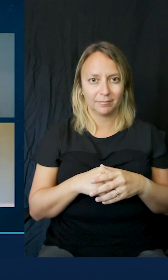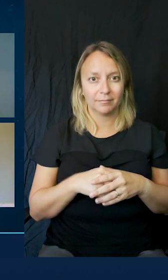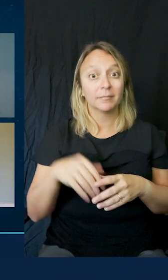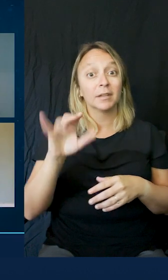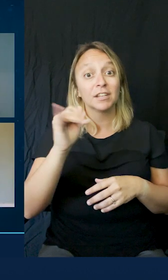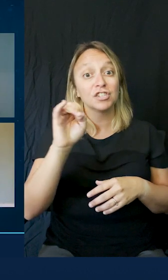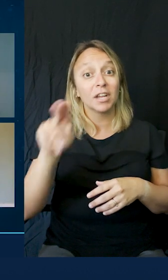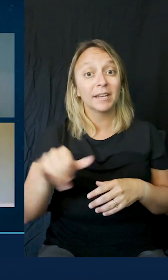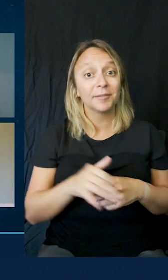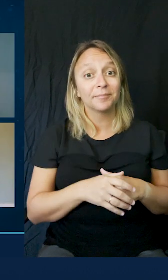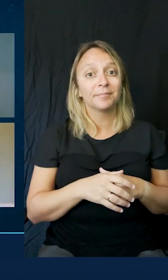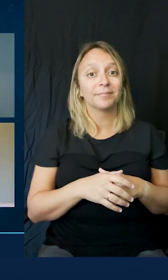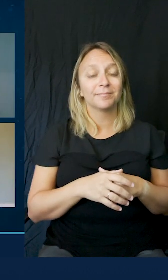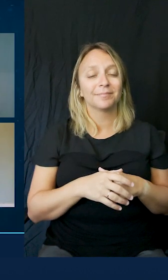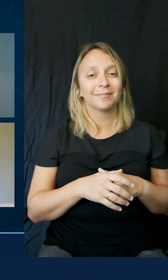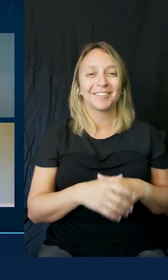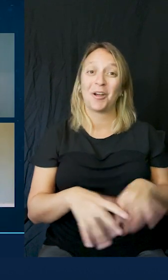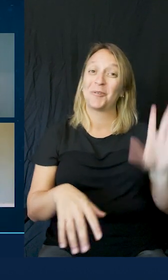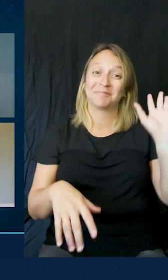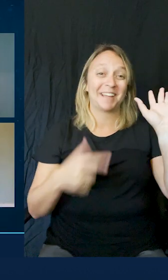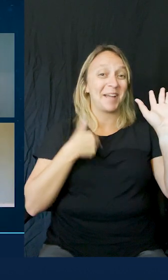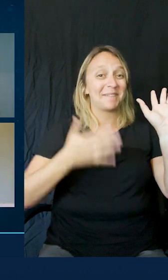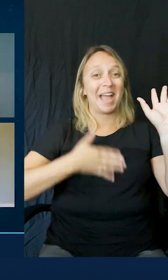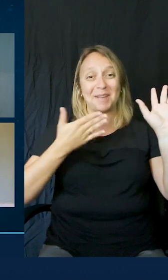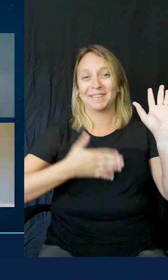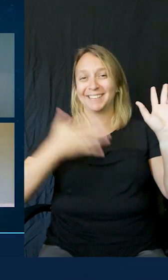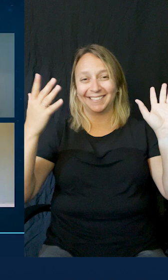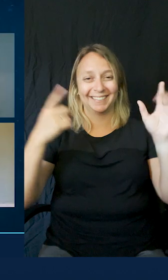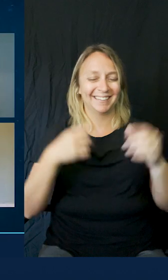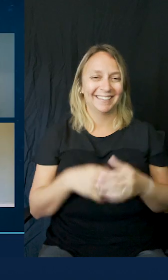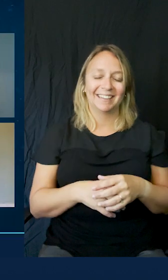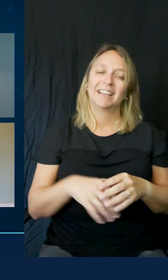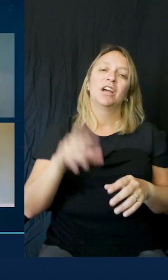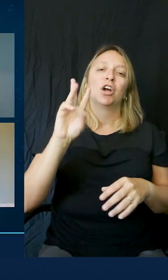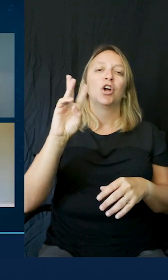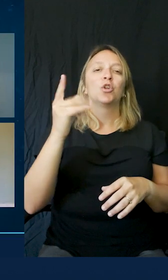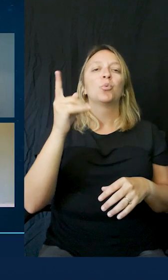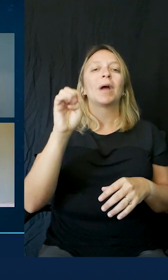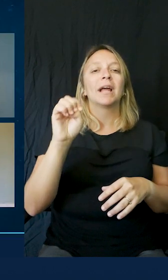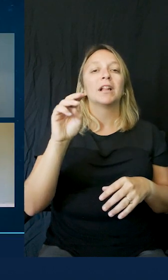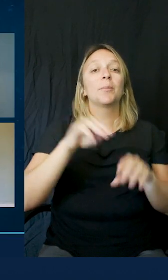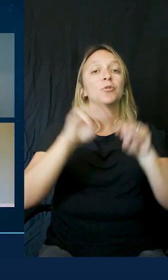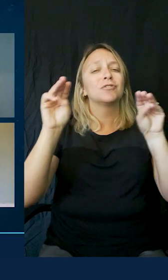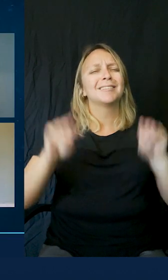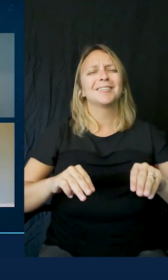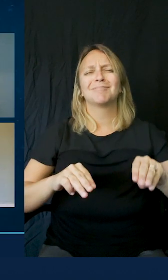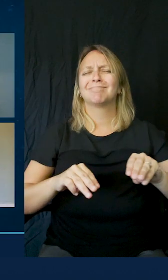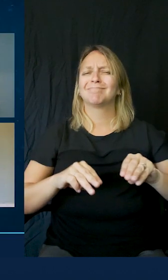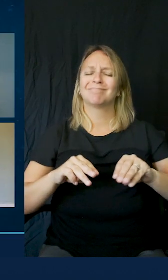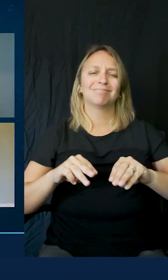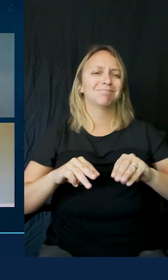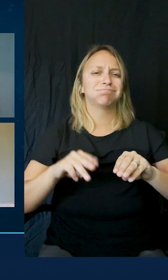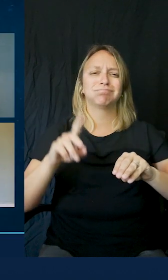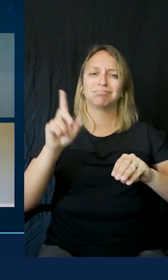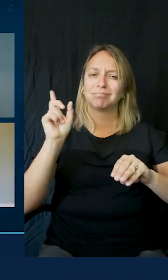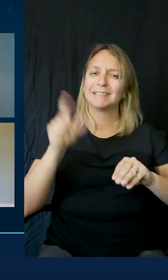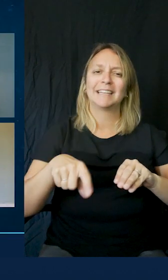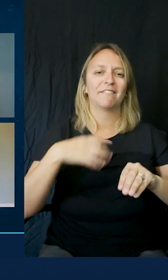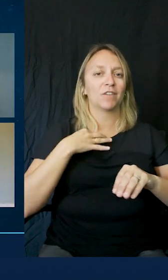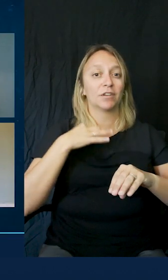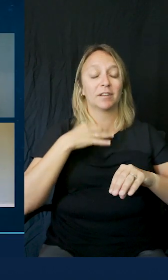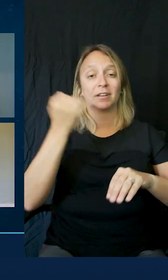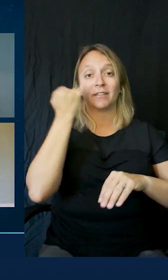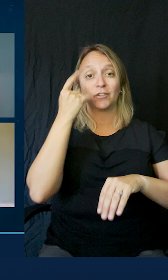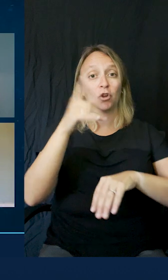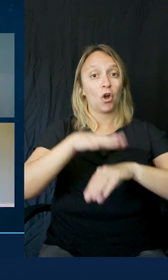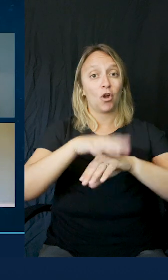Yeah, Jenny, start. Oh, I'm happy to. The Whale Museum is fueled by volunteers. So if you are ever on San Juan